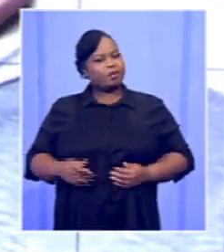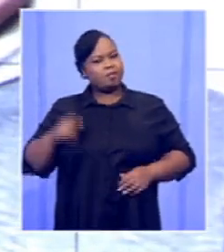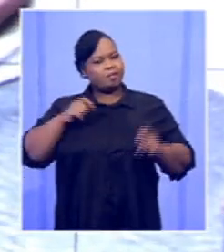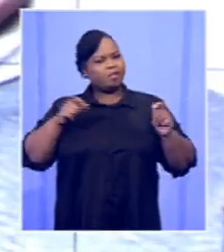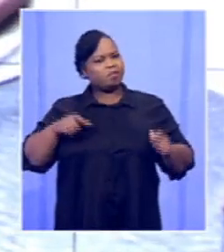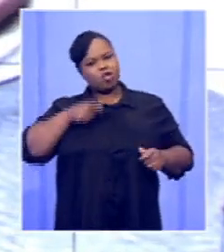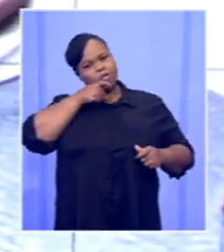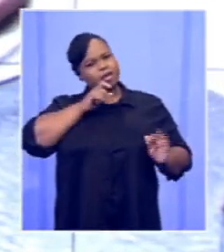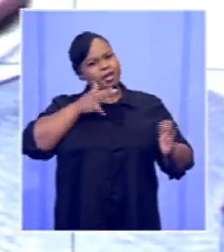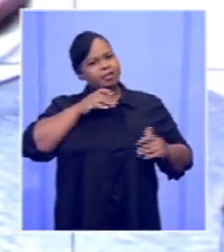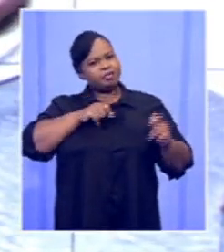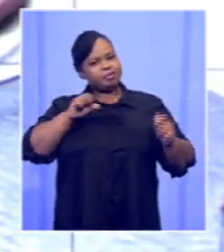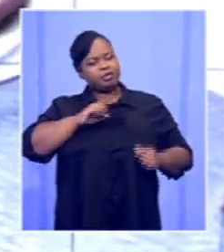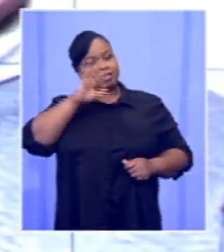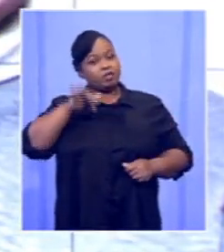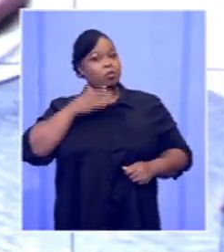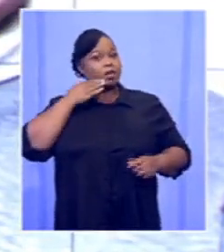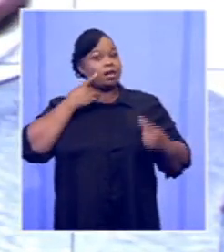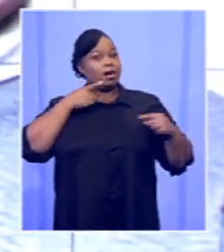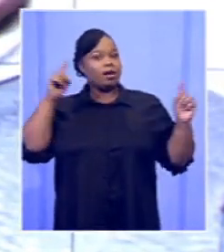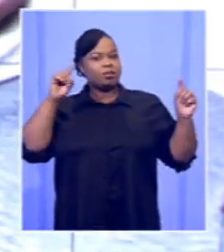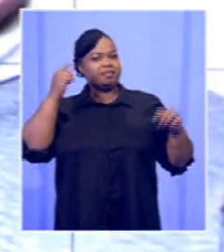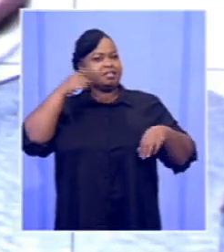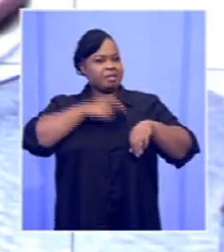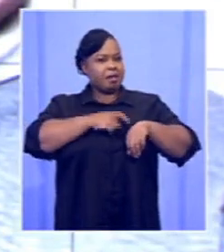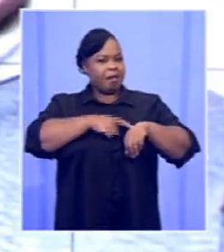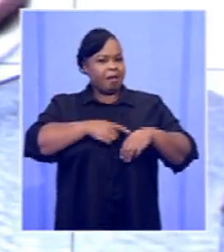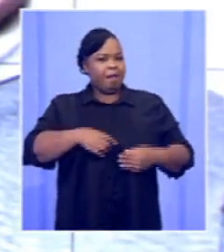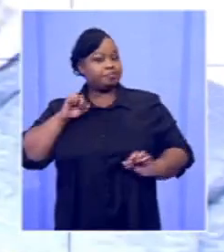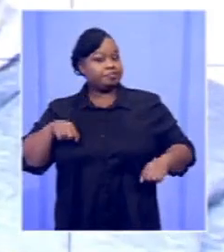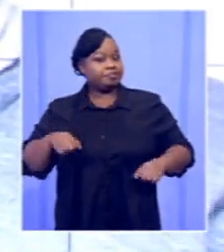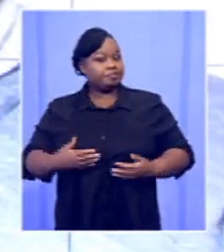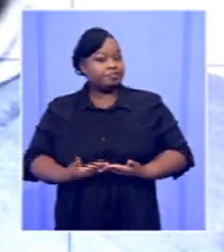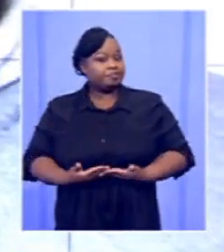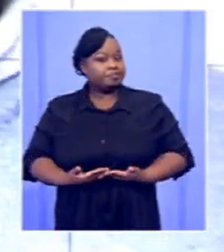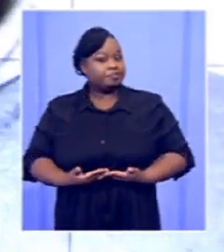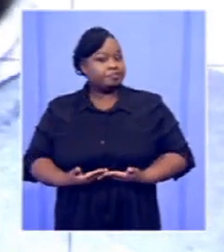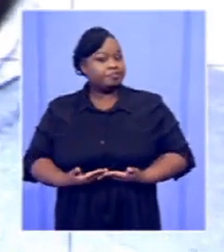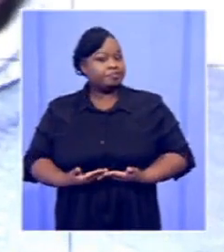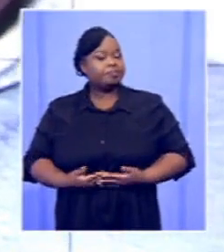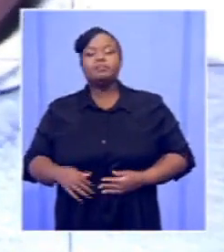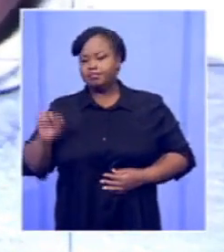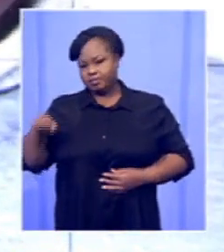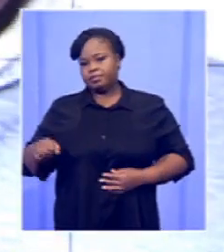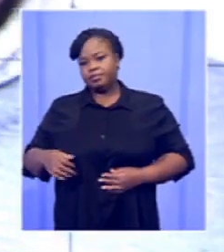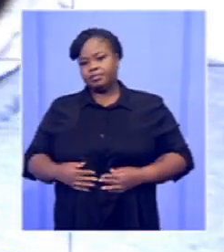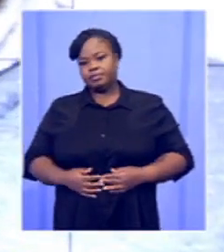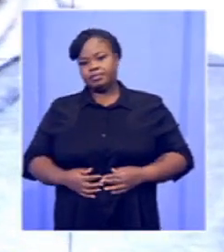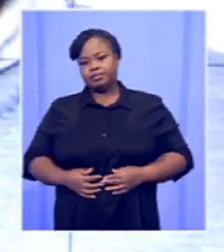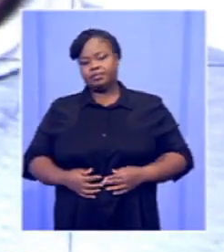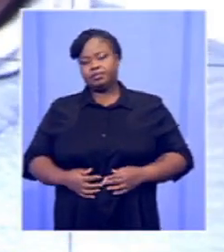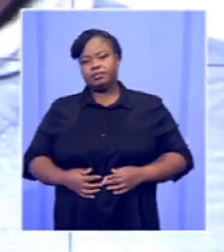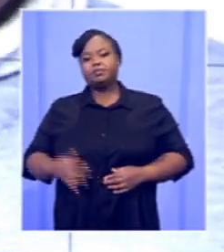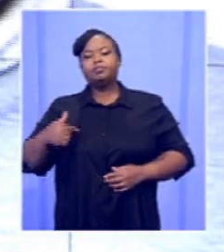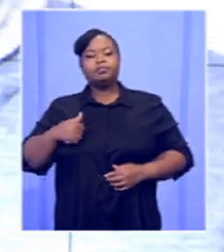been by South Africans since the announcement of the first monkeypox case? Now I can, yes. I lost you a bit there. I was